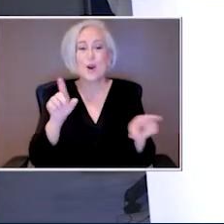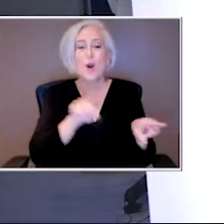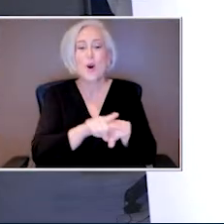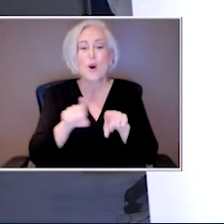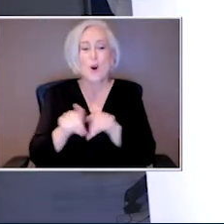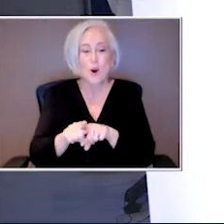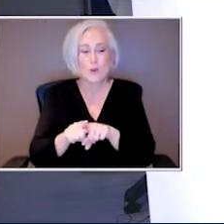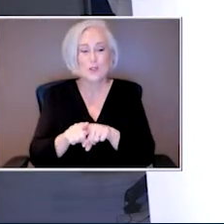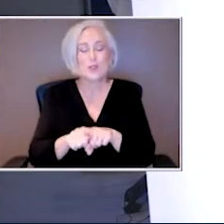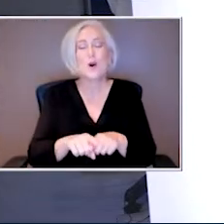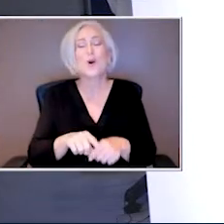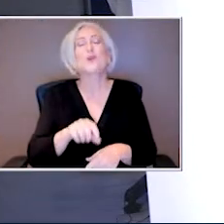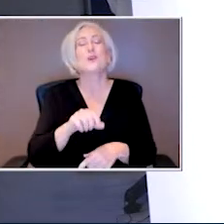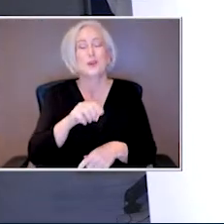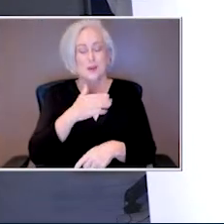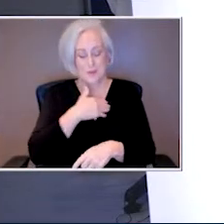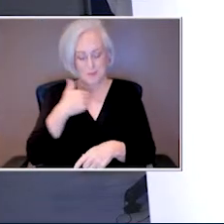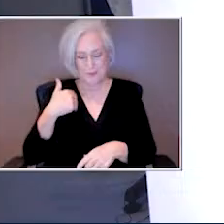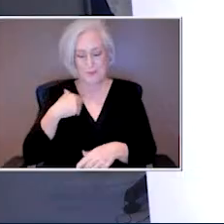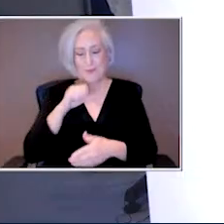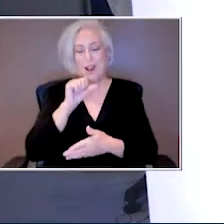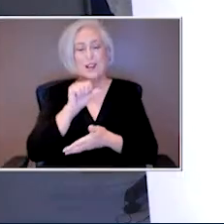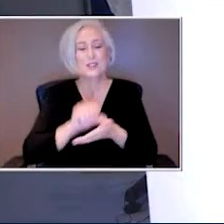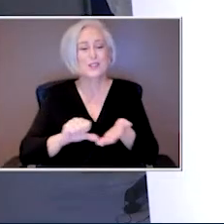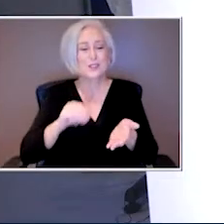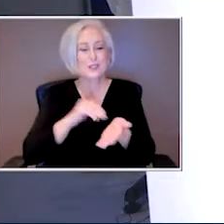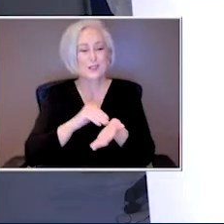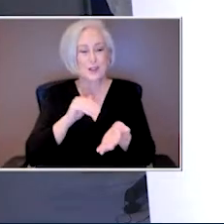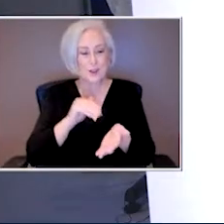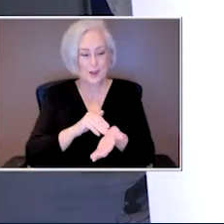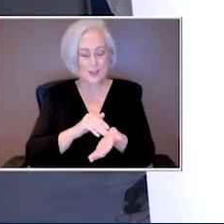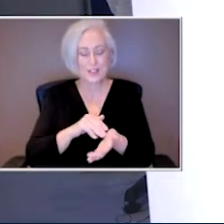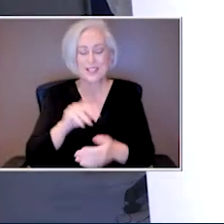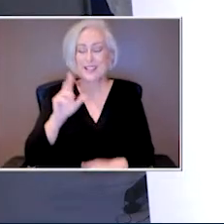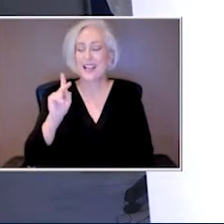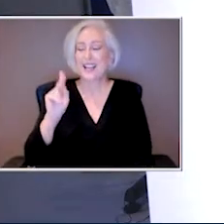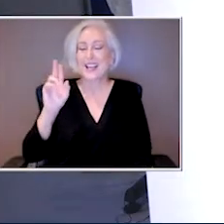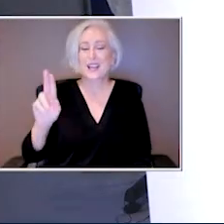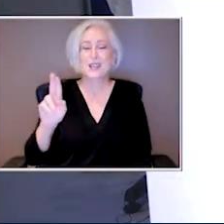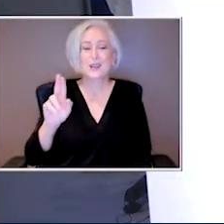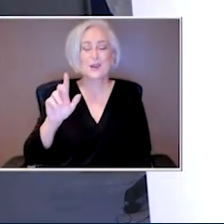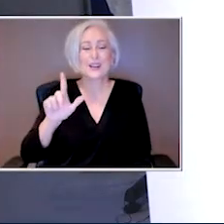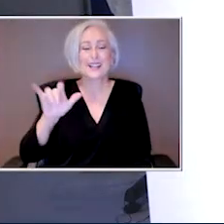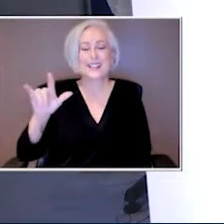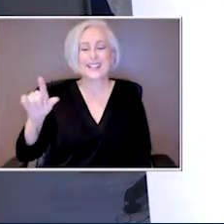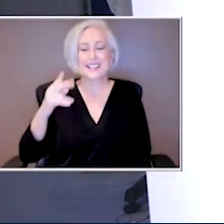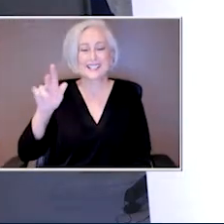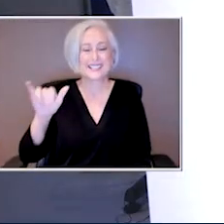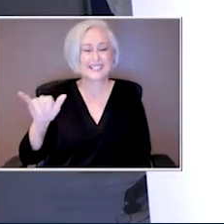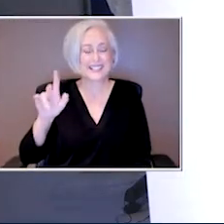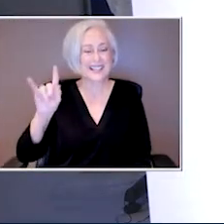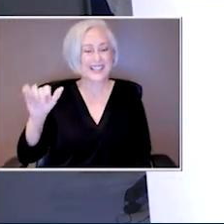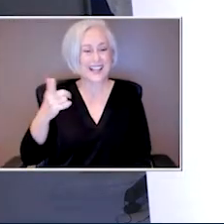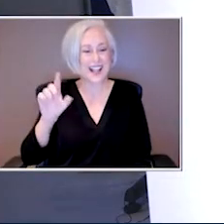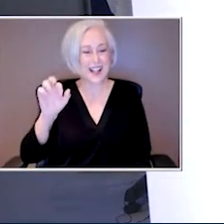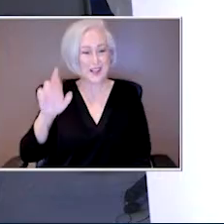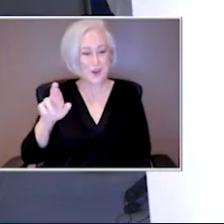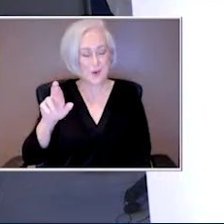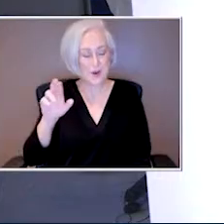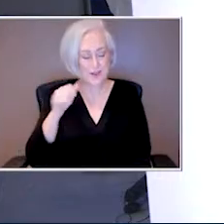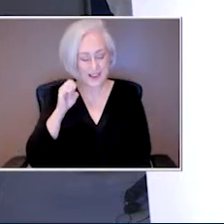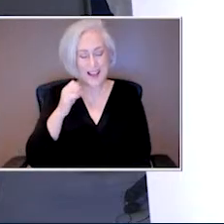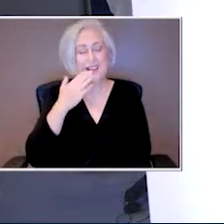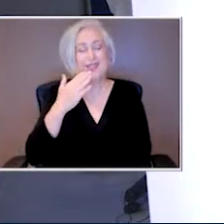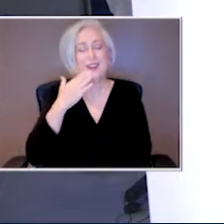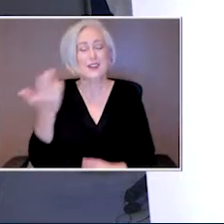surgical oncologist at the University of Kansas Cancer Center, Dr. Lindsay Kilgore, and welcome back. Thank you for being here this morning. Now, Alex, I